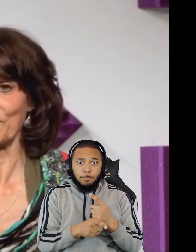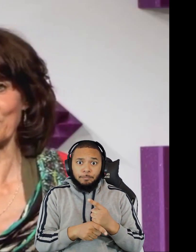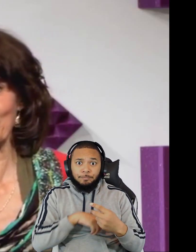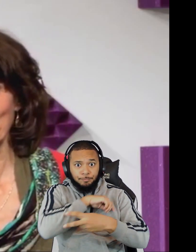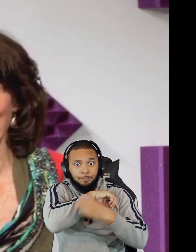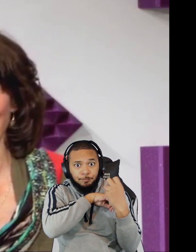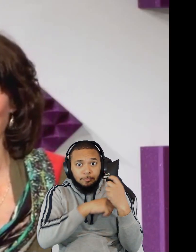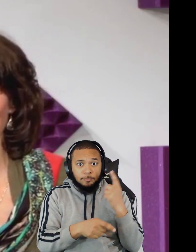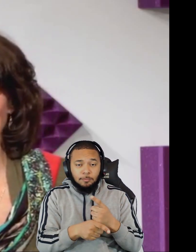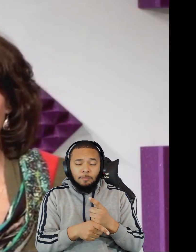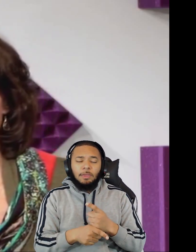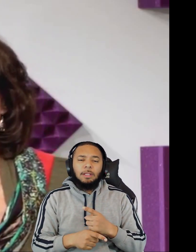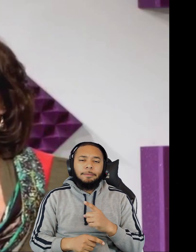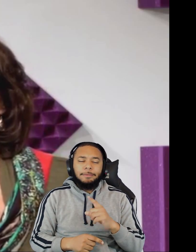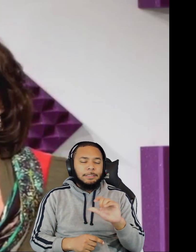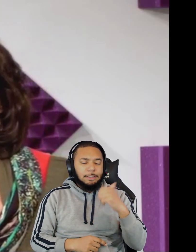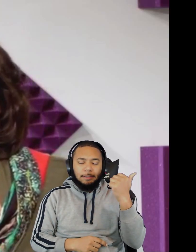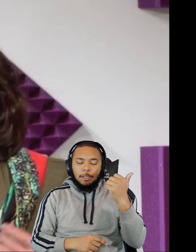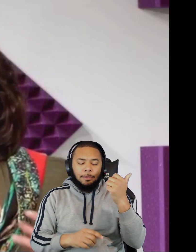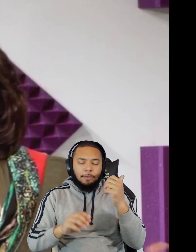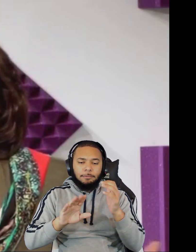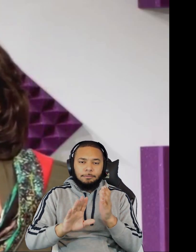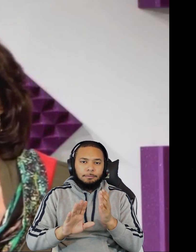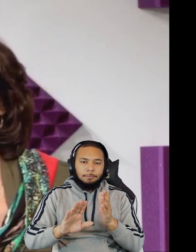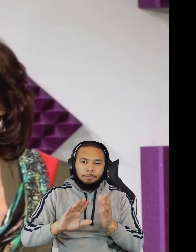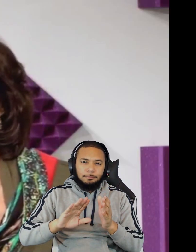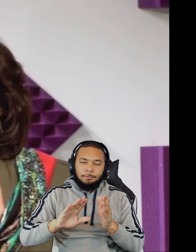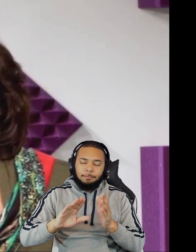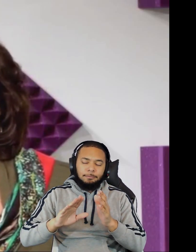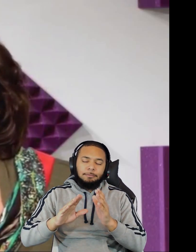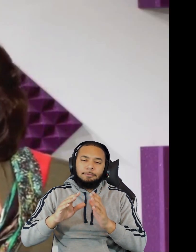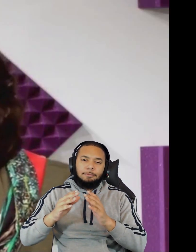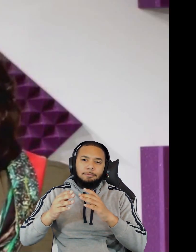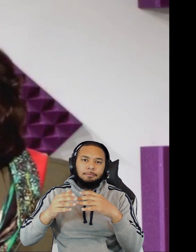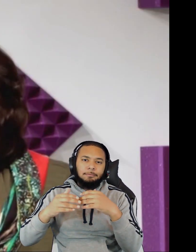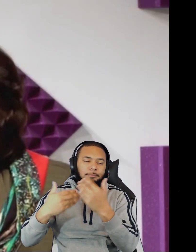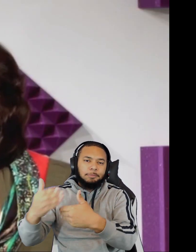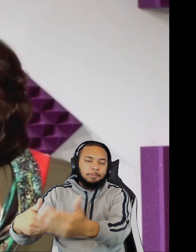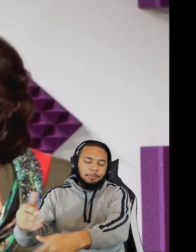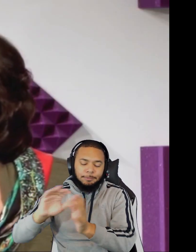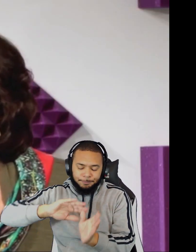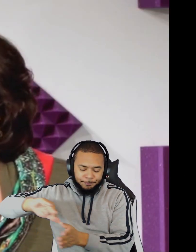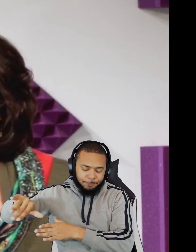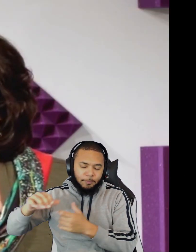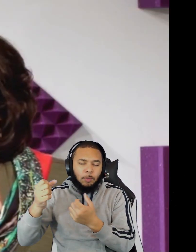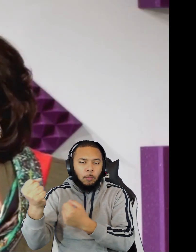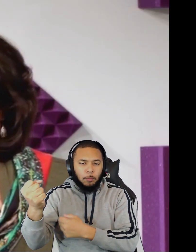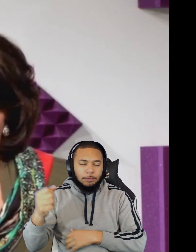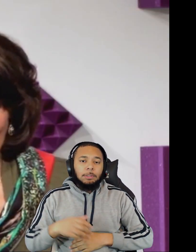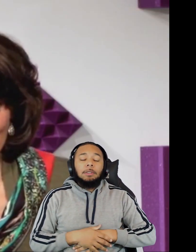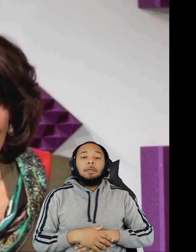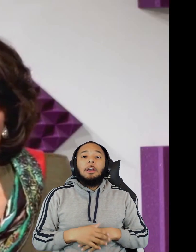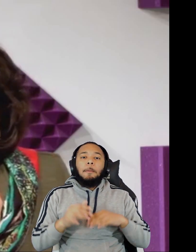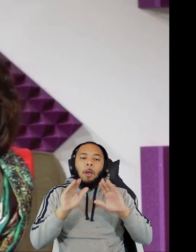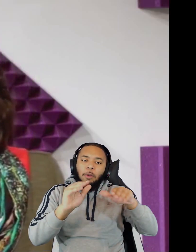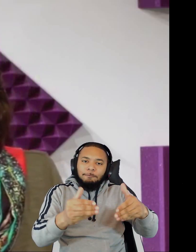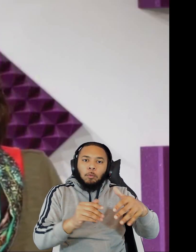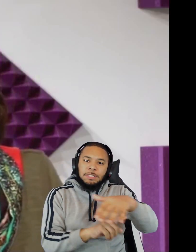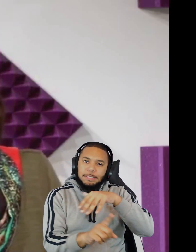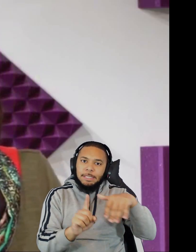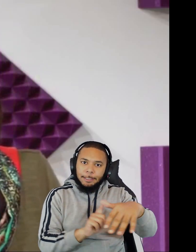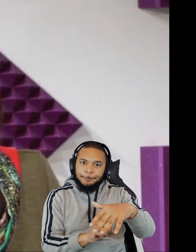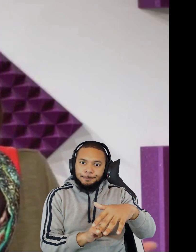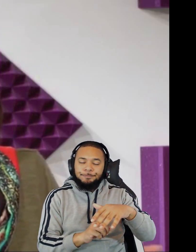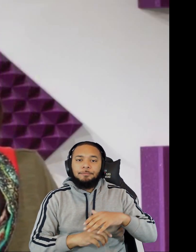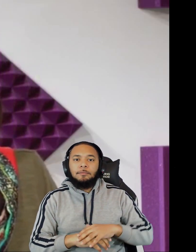that's another whole idea, another whole adventure going through that plot. But I want to focus on setting, okay? We'll be